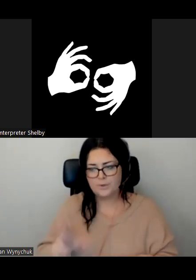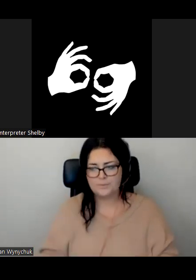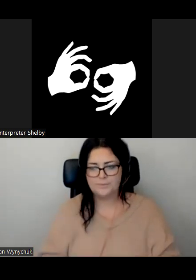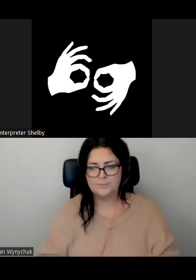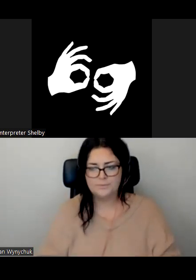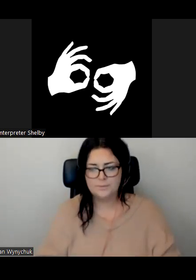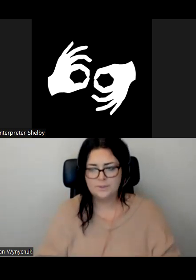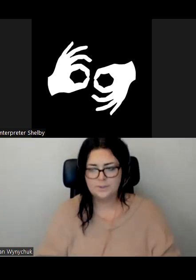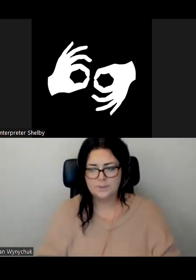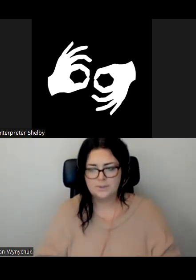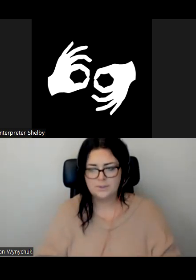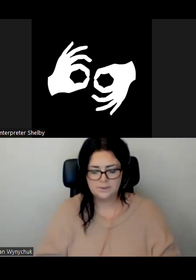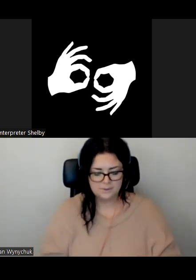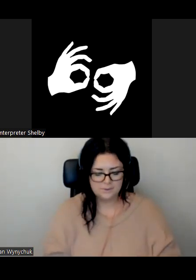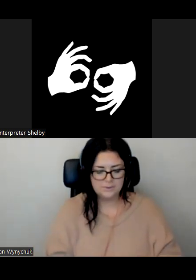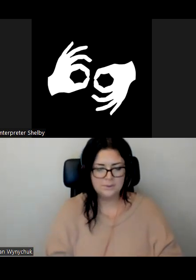newcomers project.